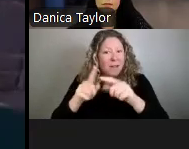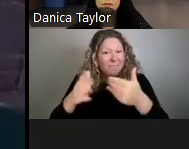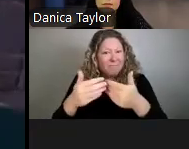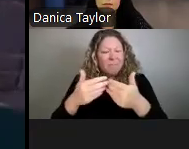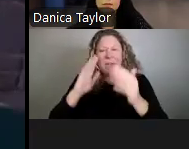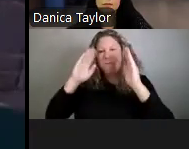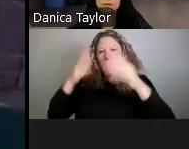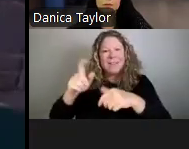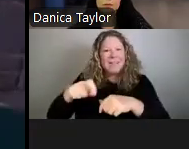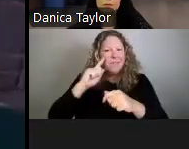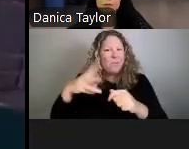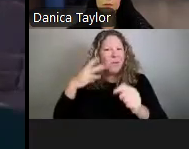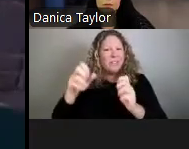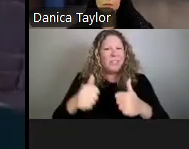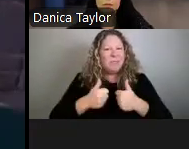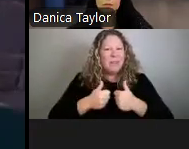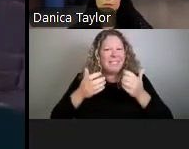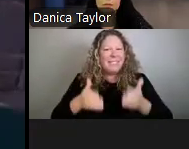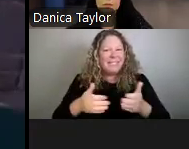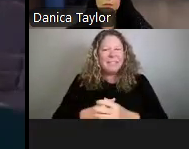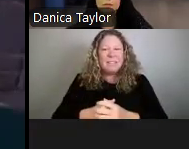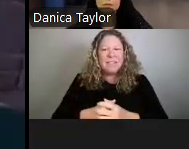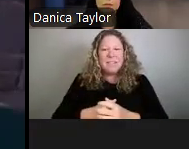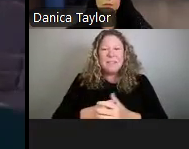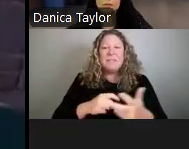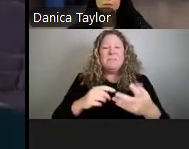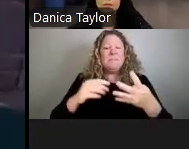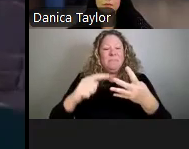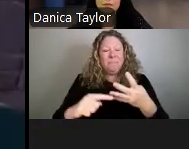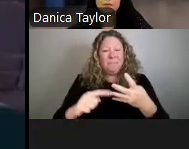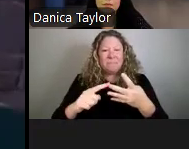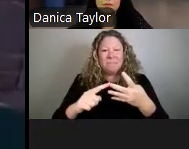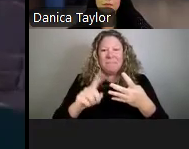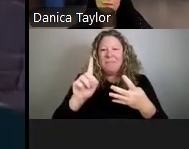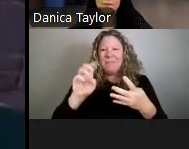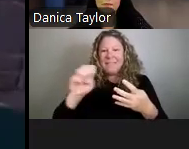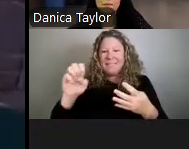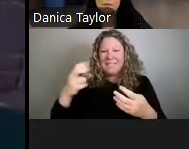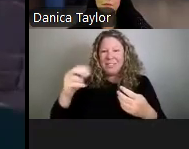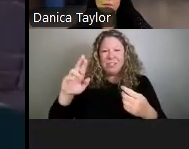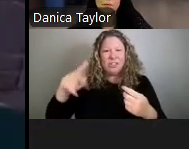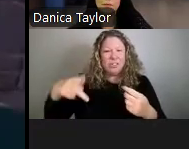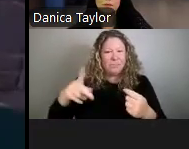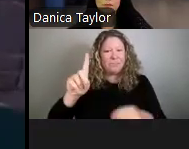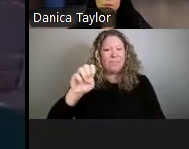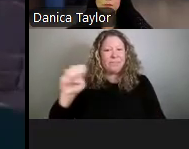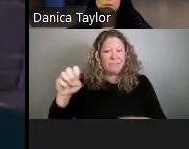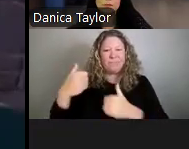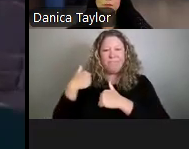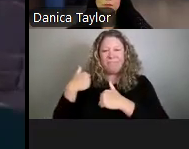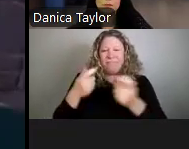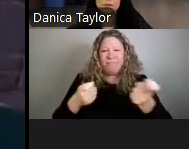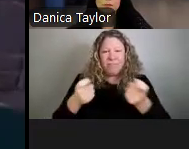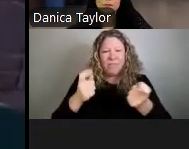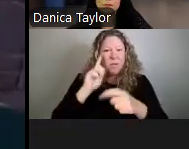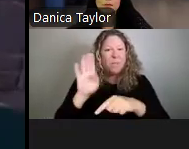residents. And they will be also joined by Dee Sharp. Dee manages the business and